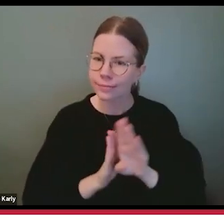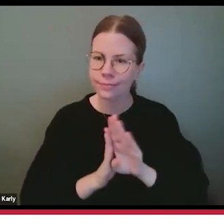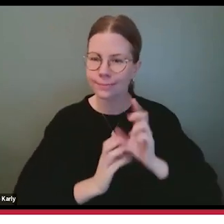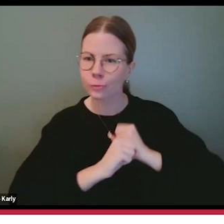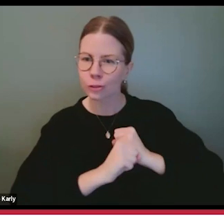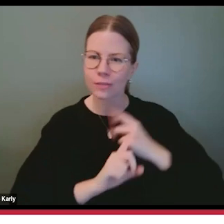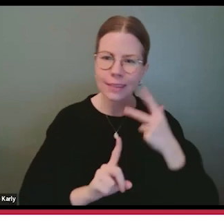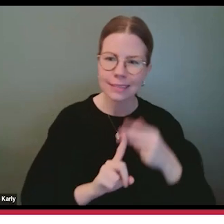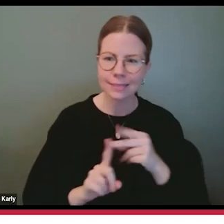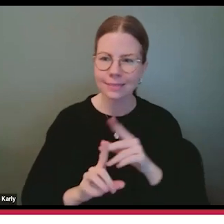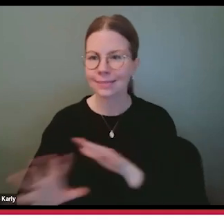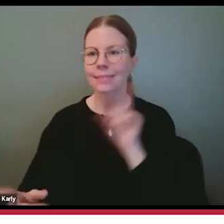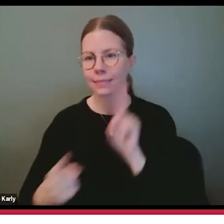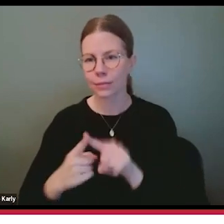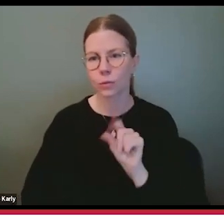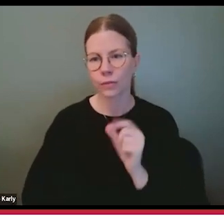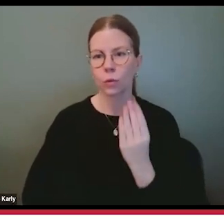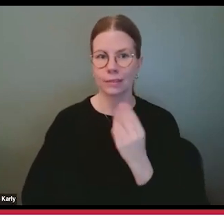to change.